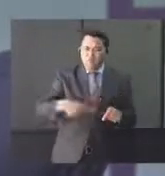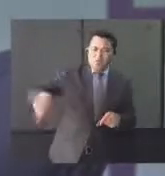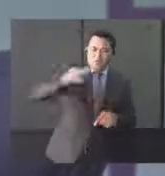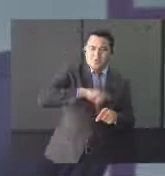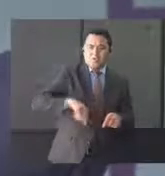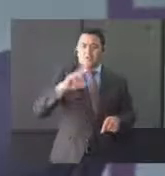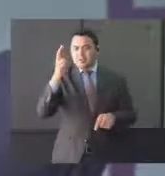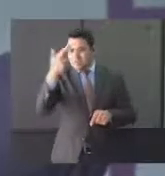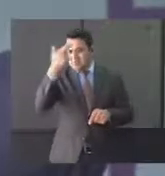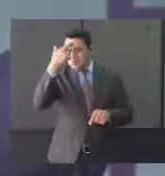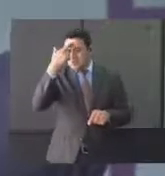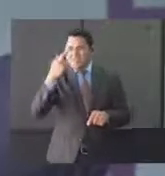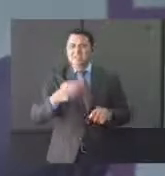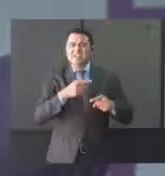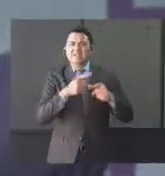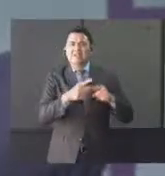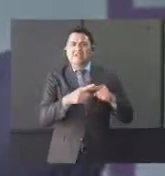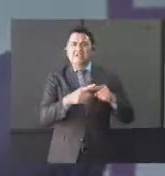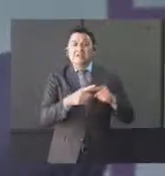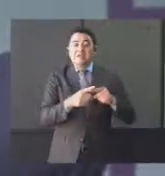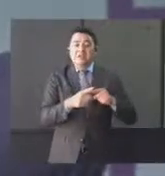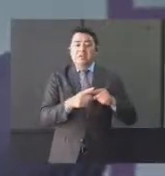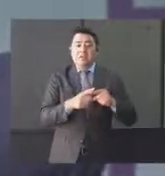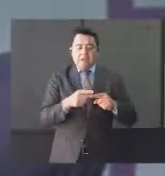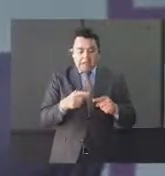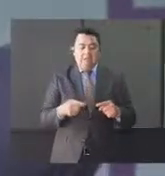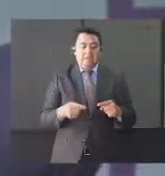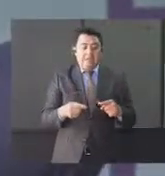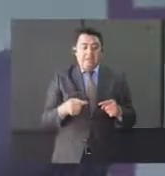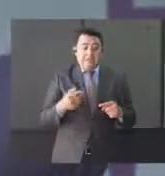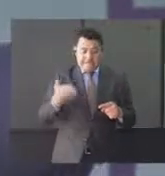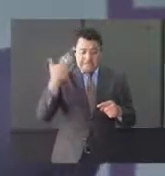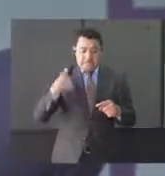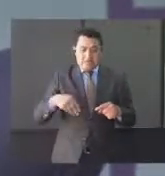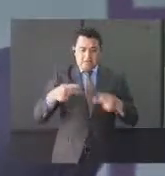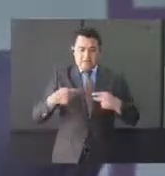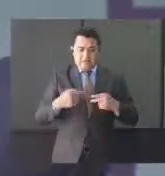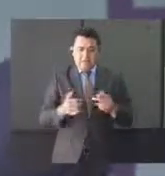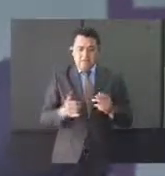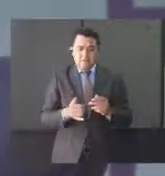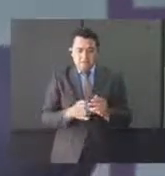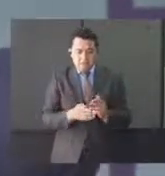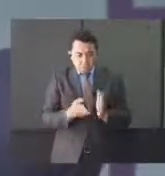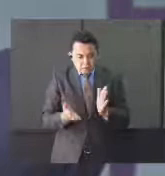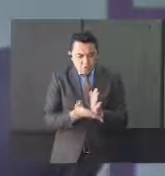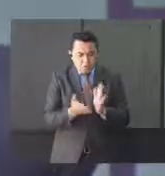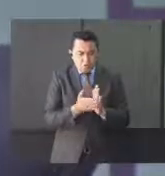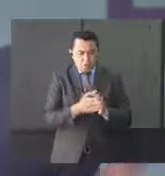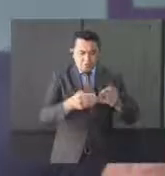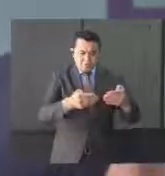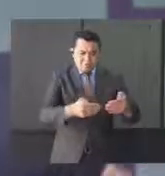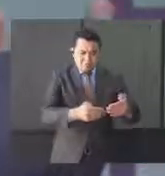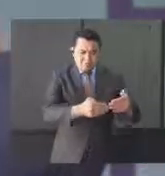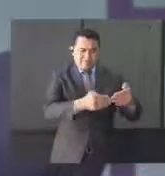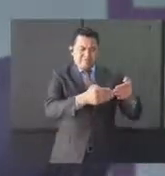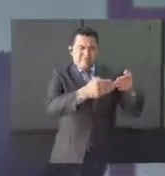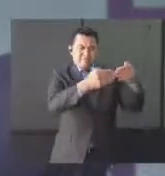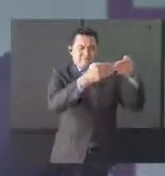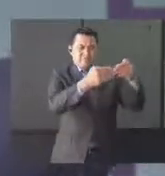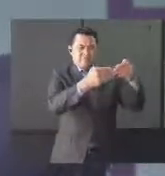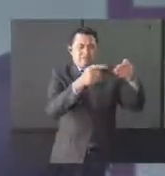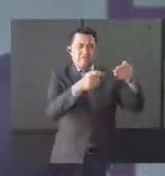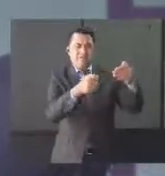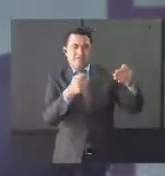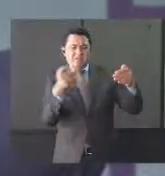to offset those who raised walls. We want walls of peace and not those type of